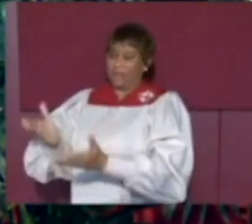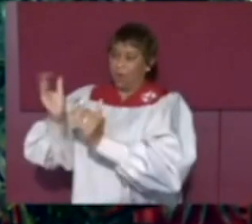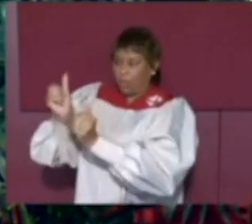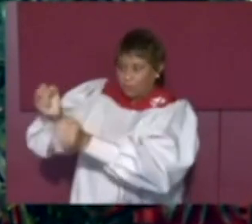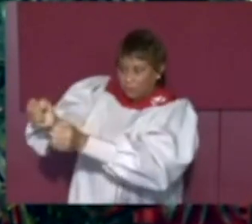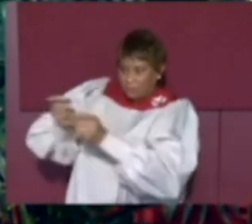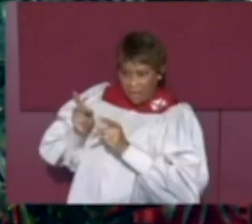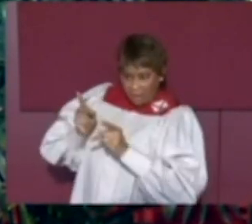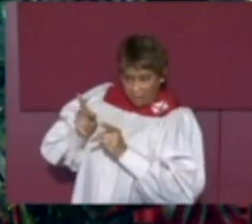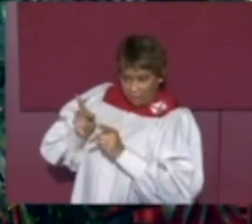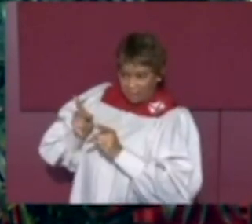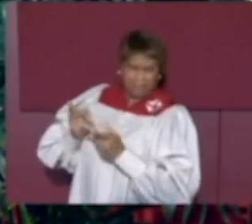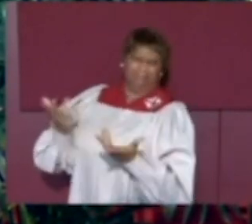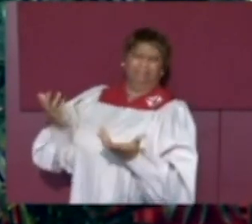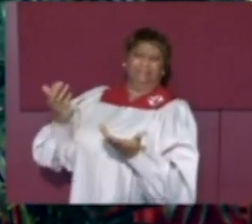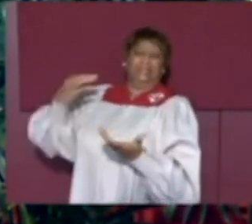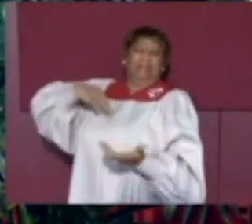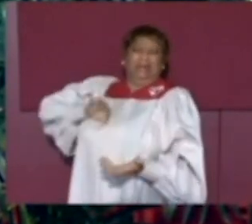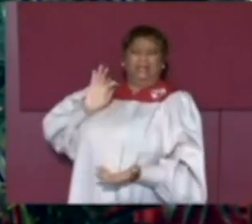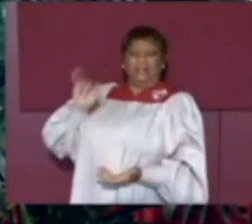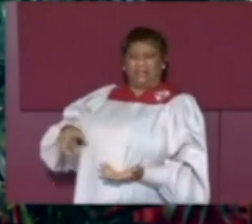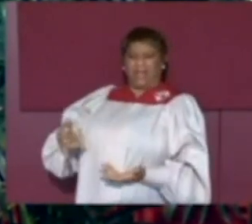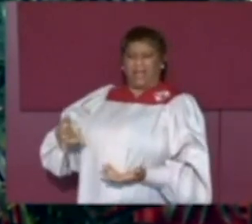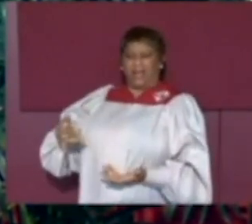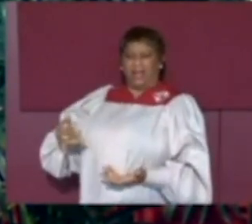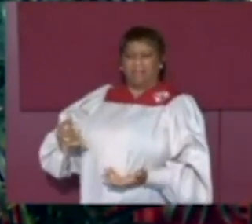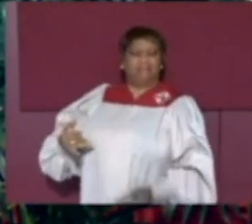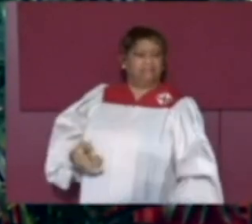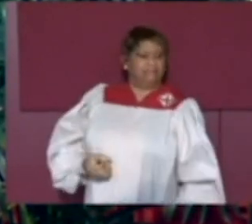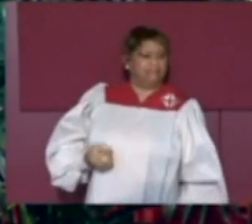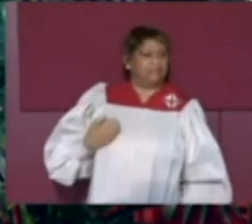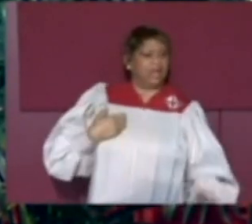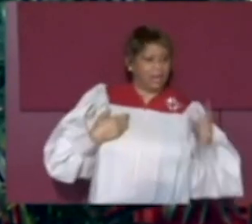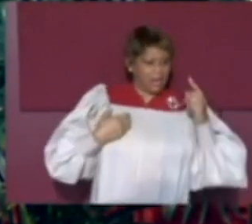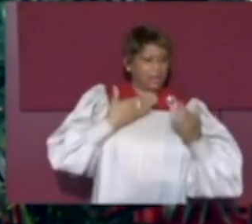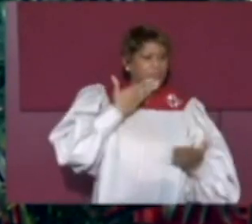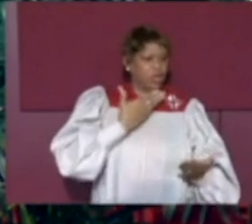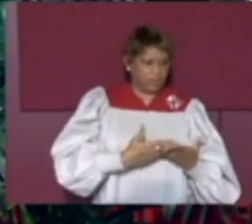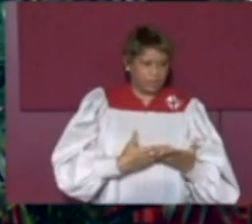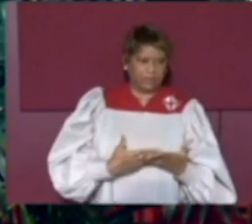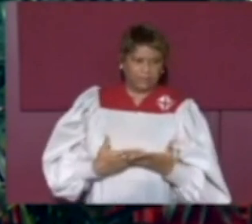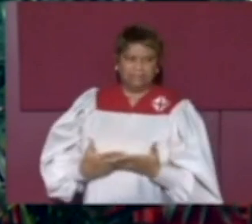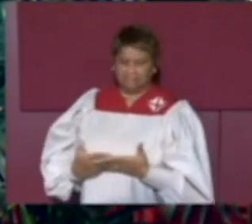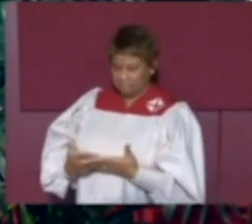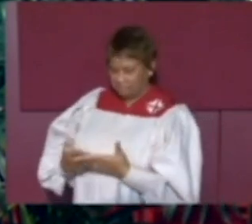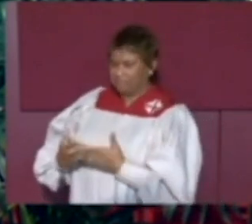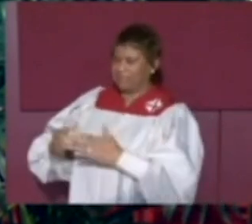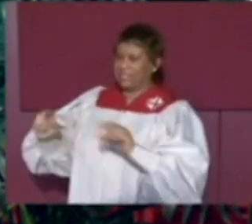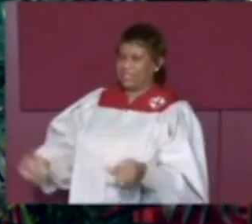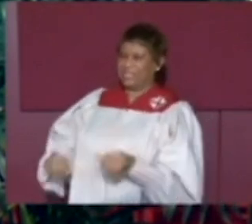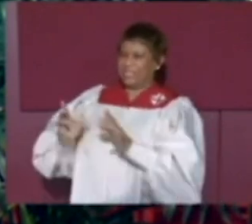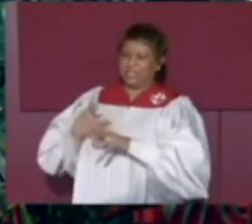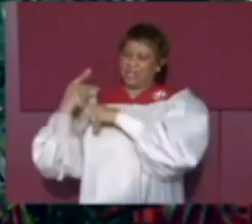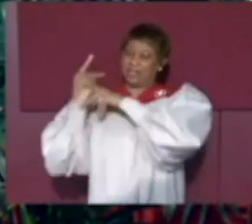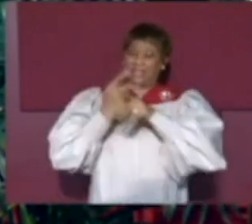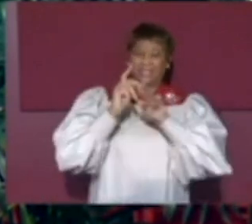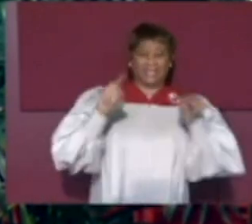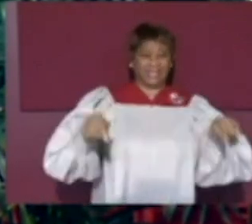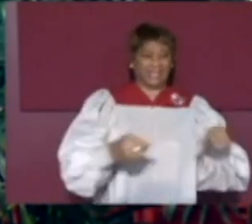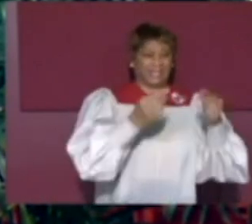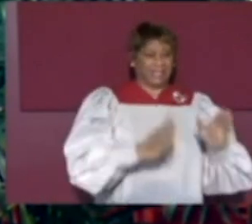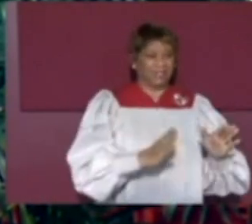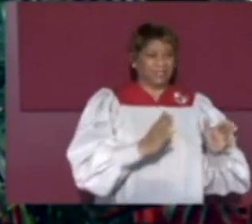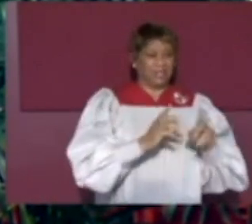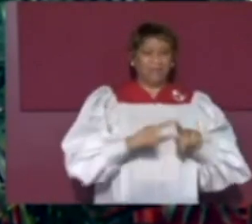to receive, what thanks have ye? For sinners also lend to sinners to receive as much again.